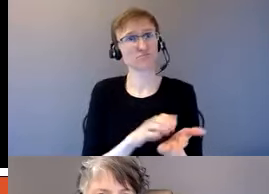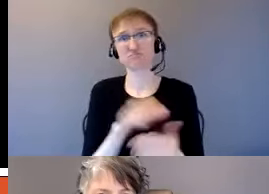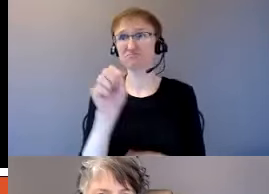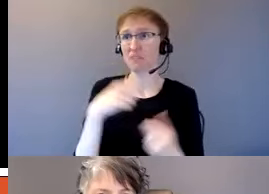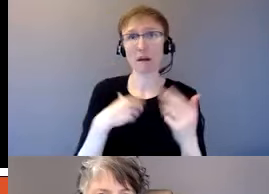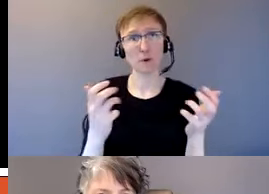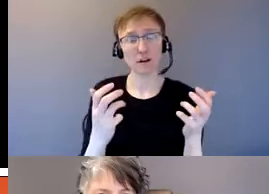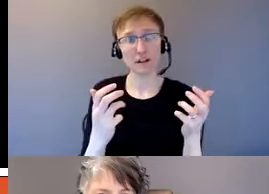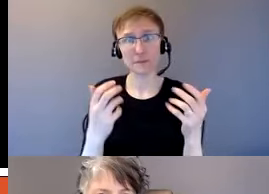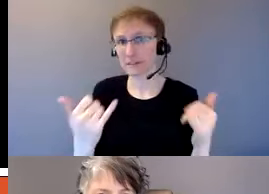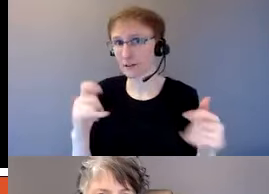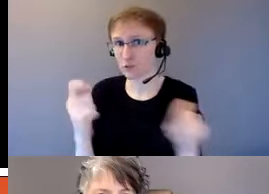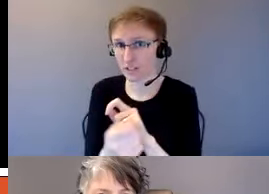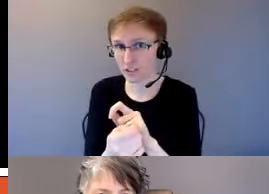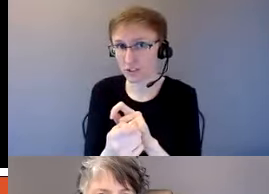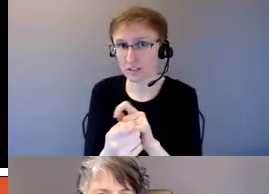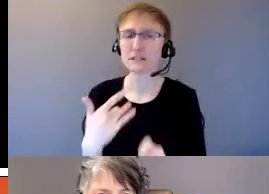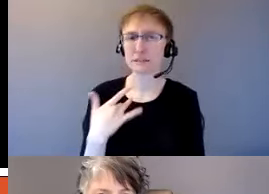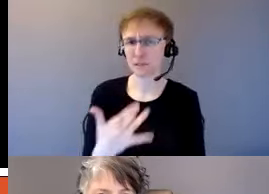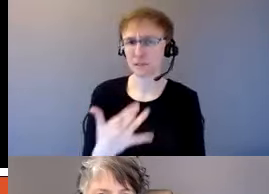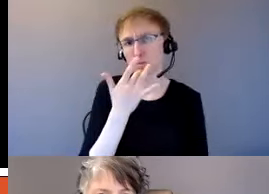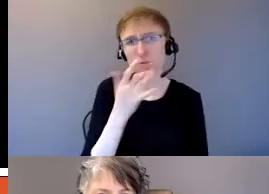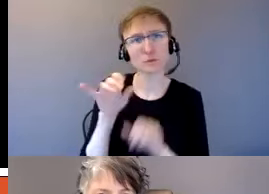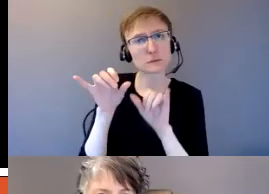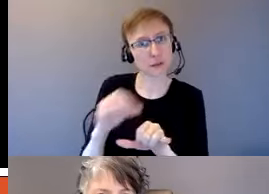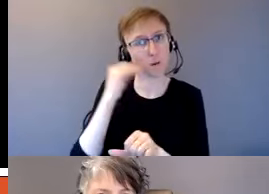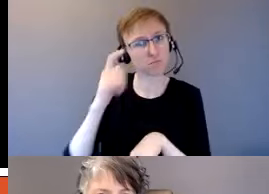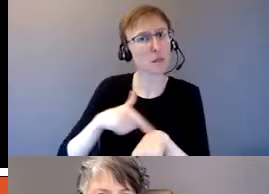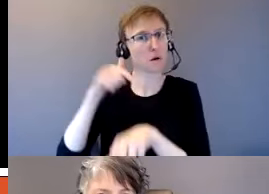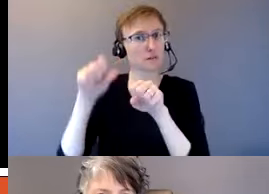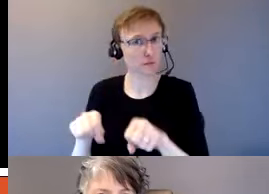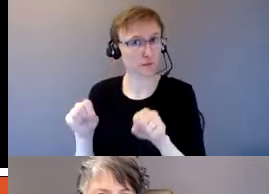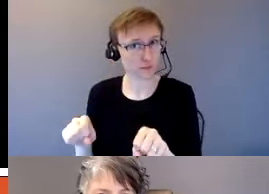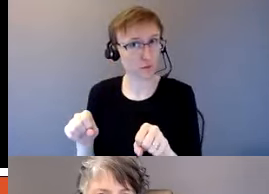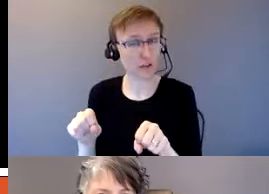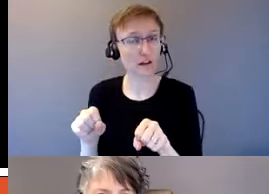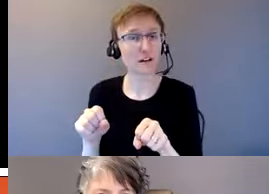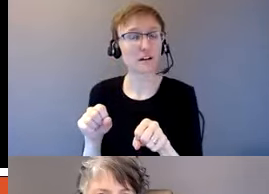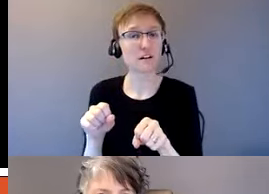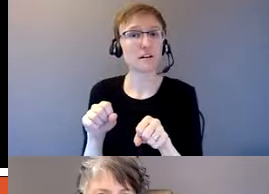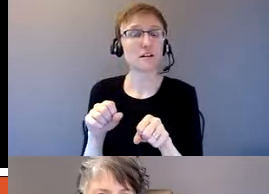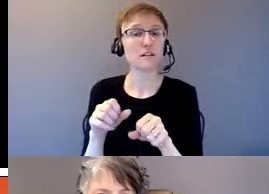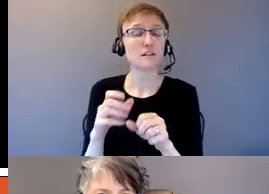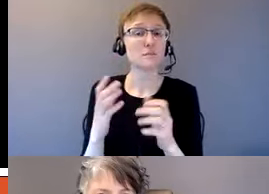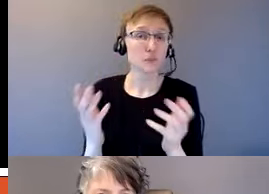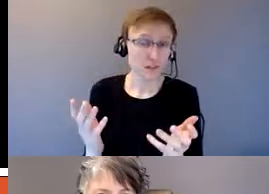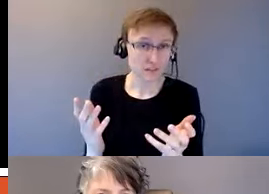a person to remain in their home for as long as possible. But the thing is, people's